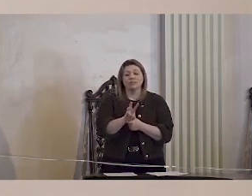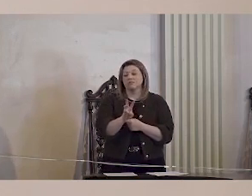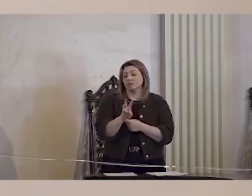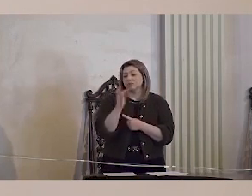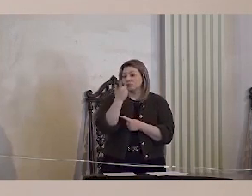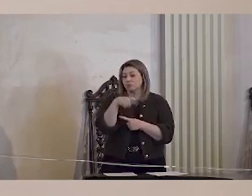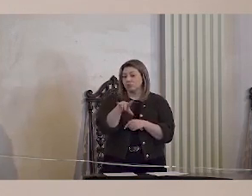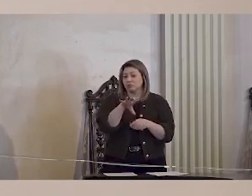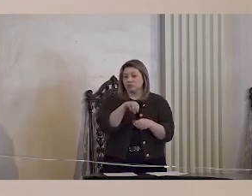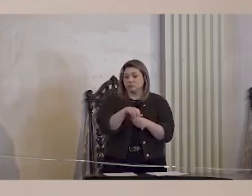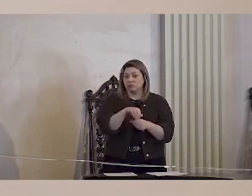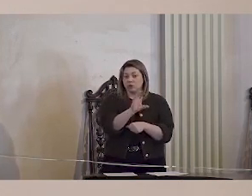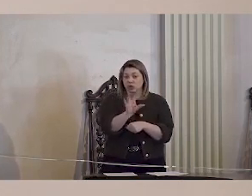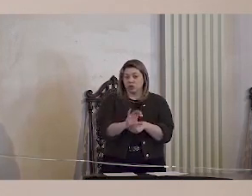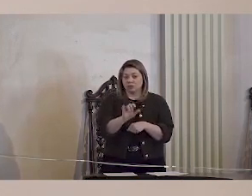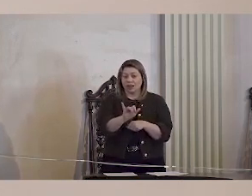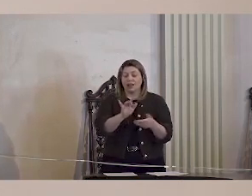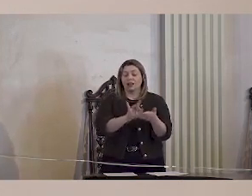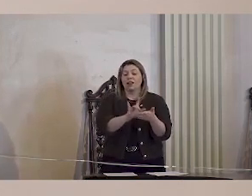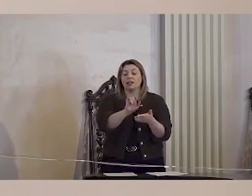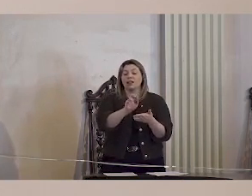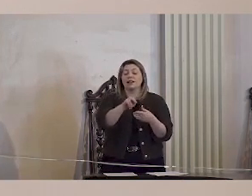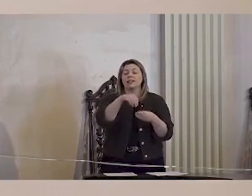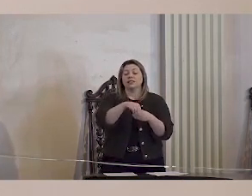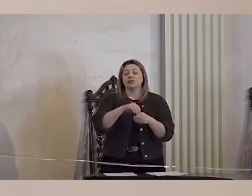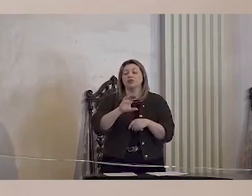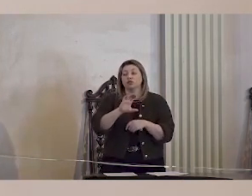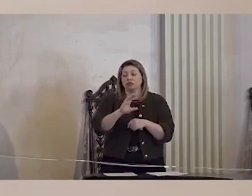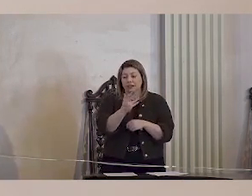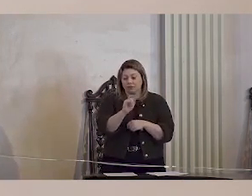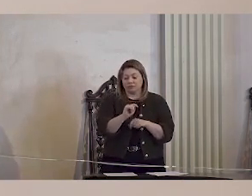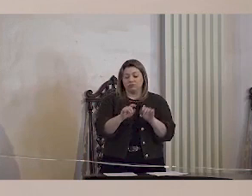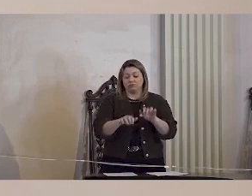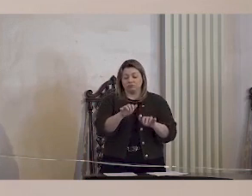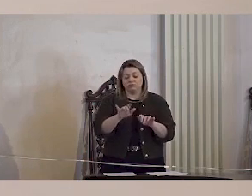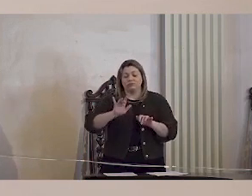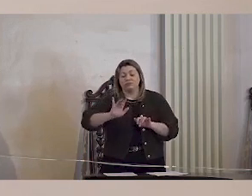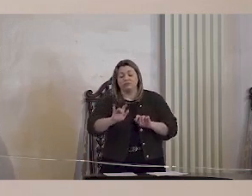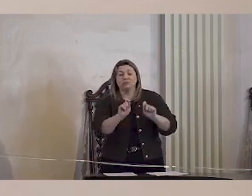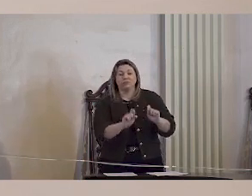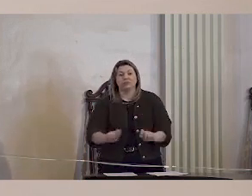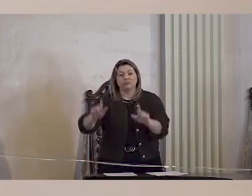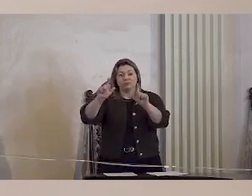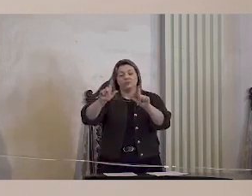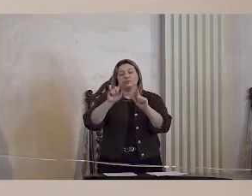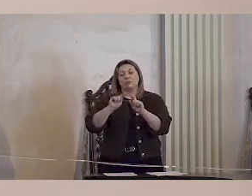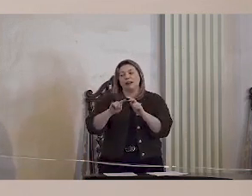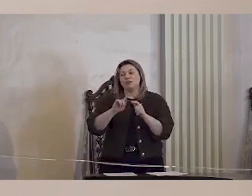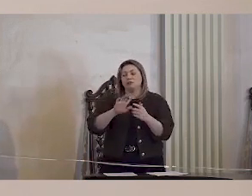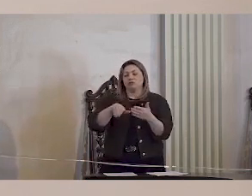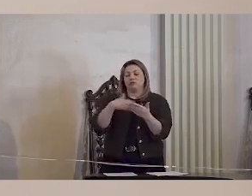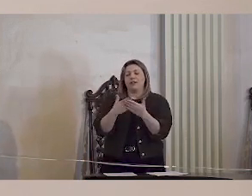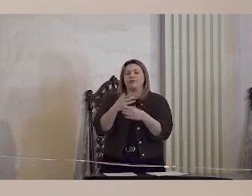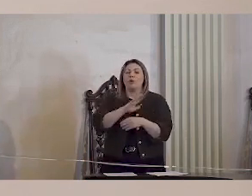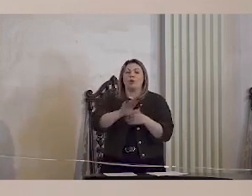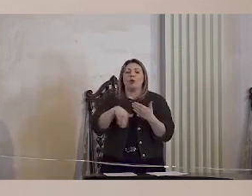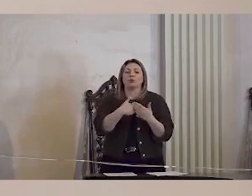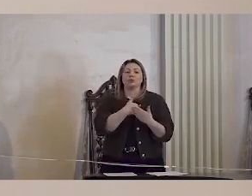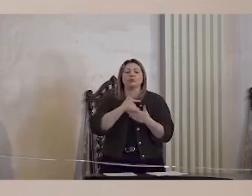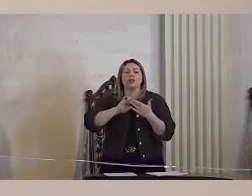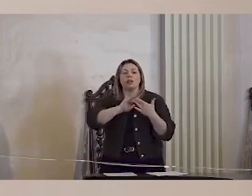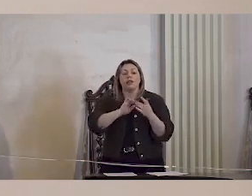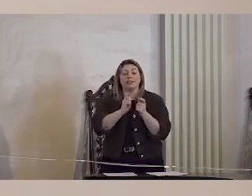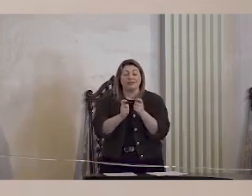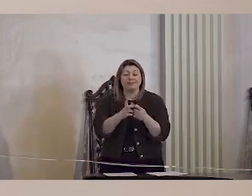if you're on Zoom, click the link in the chat, and that will direct you to All Souls Online Giving. Thank you